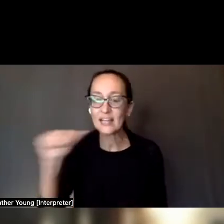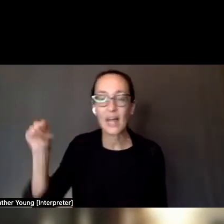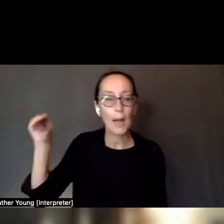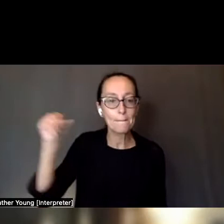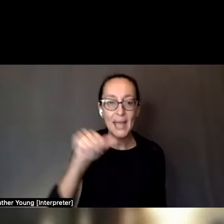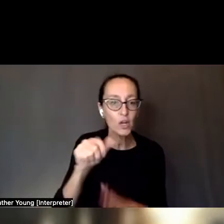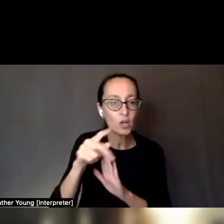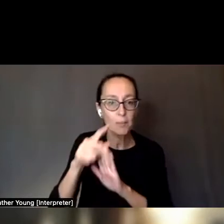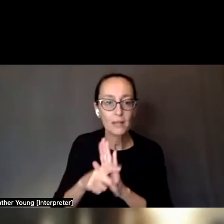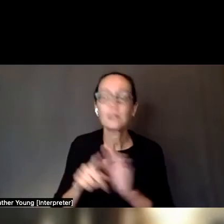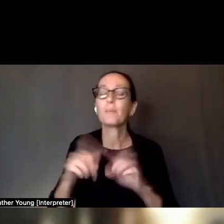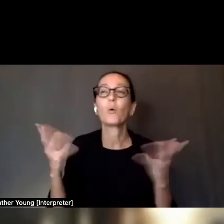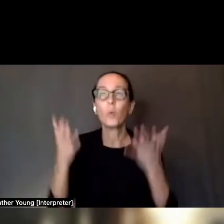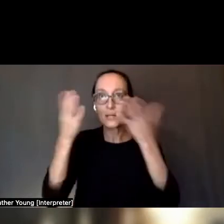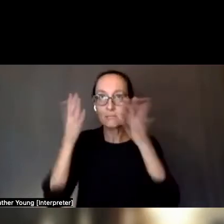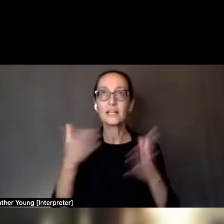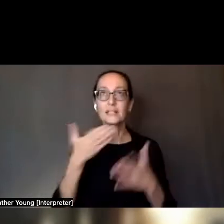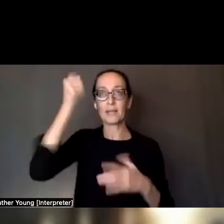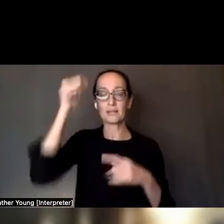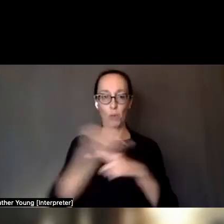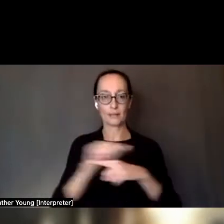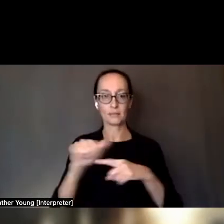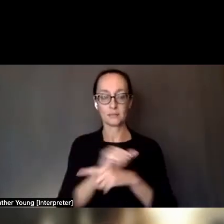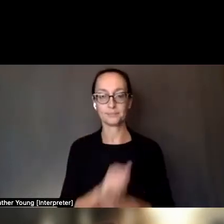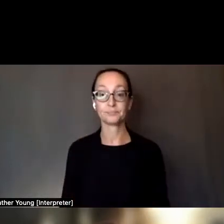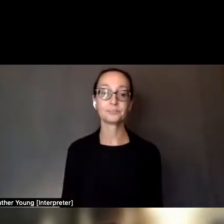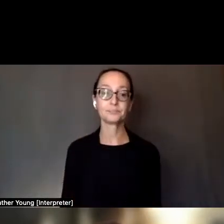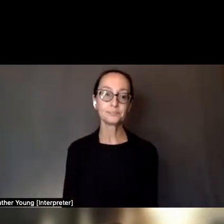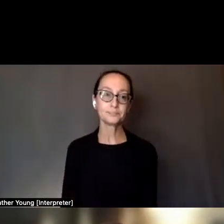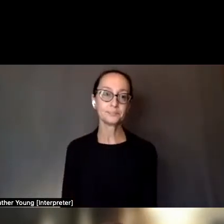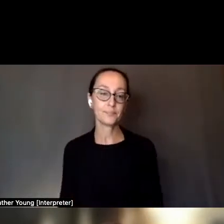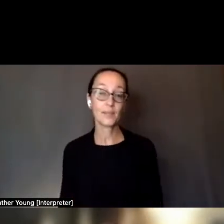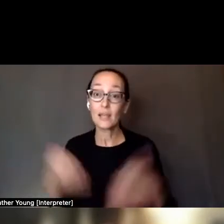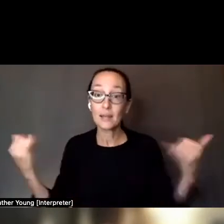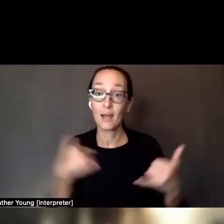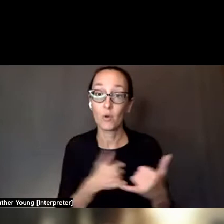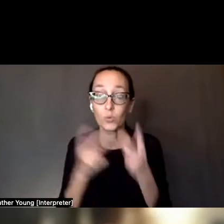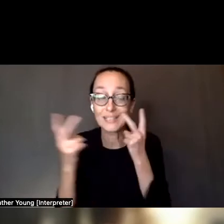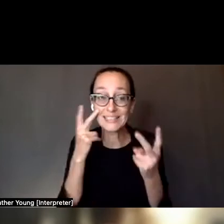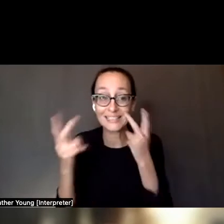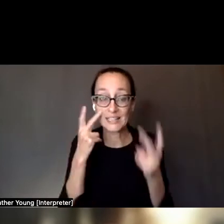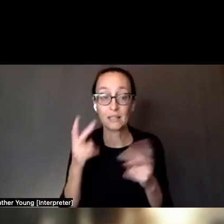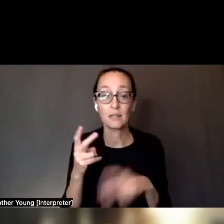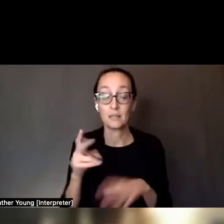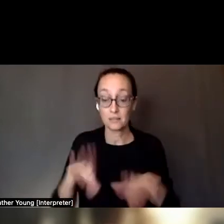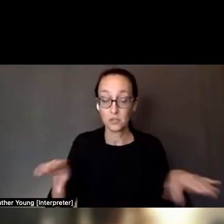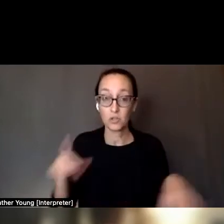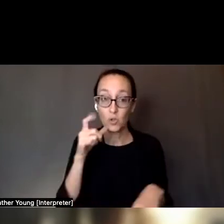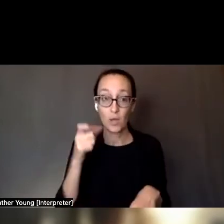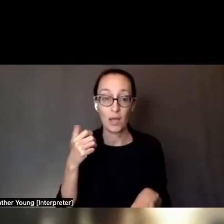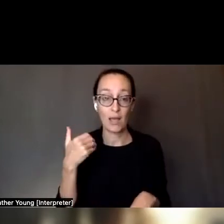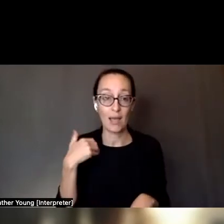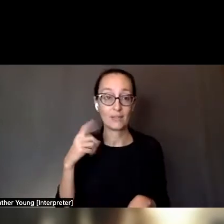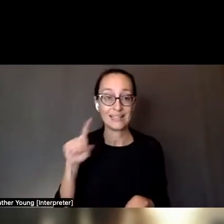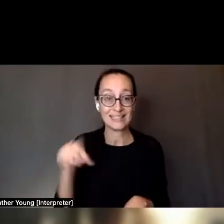but what is best practice. And now we're seeing increasingly that children with single-sided deafness are